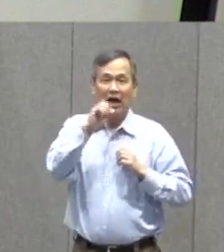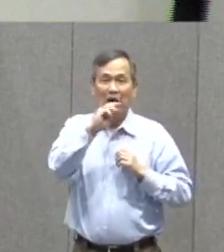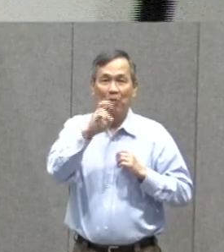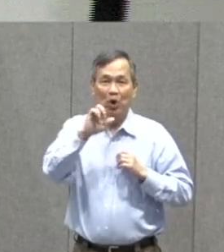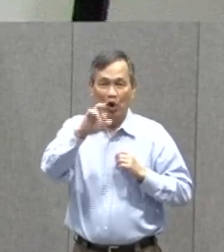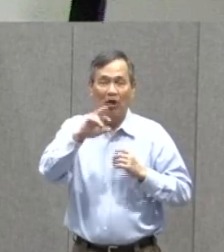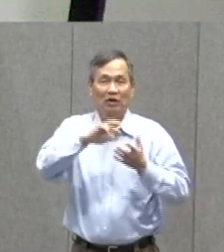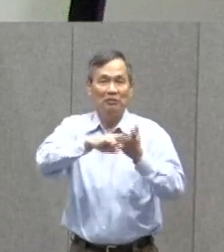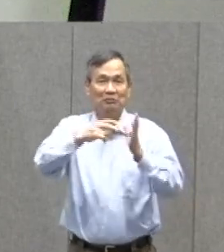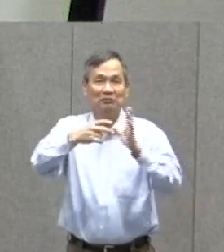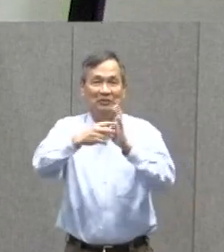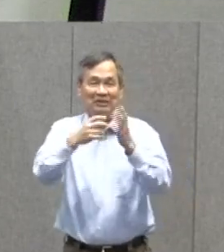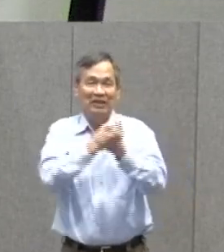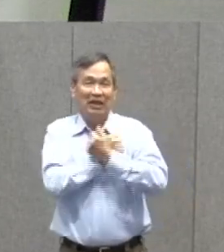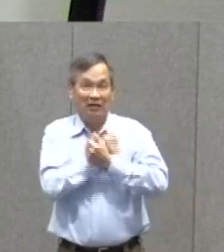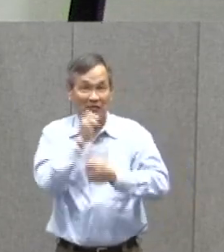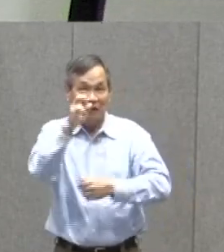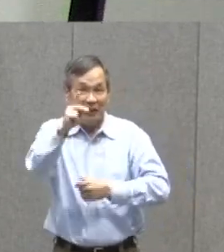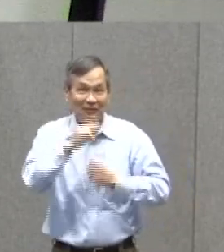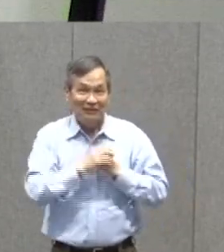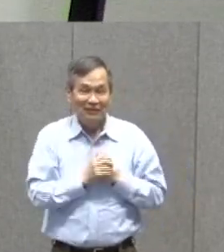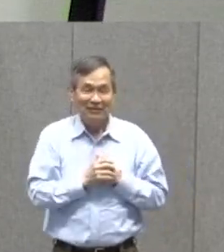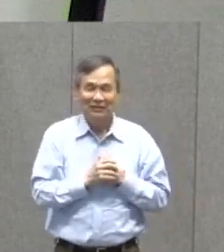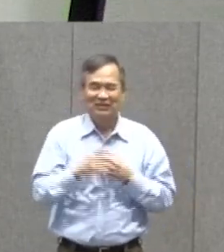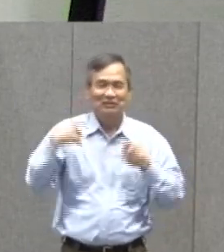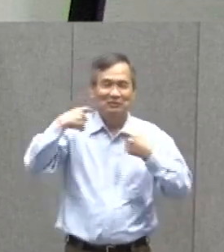in Espanol.